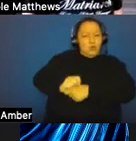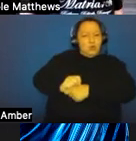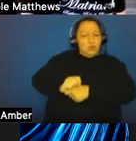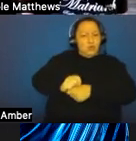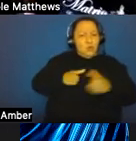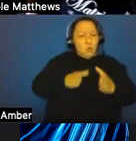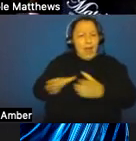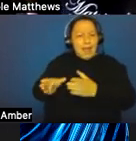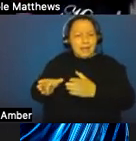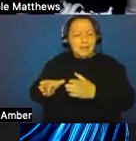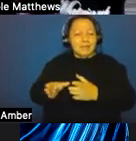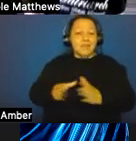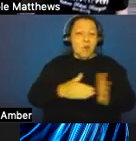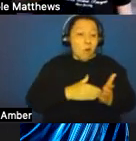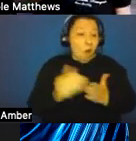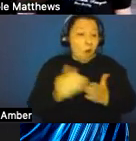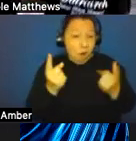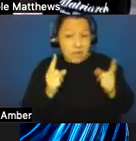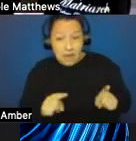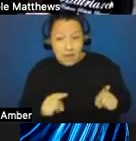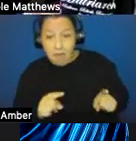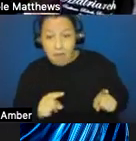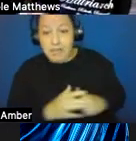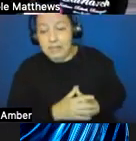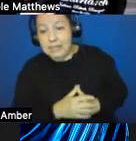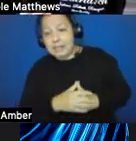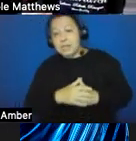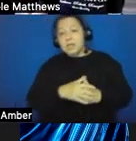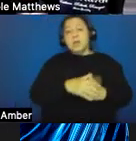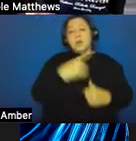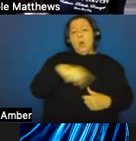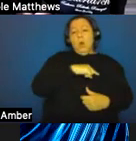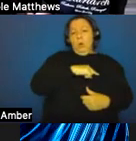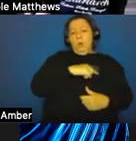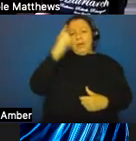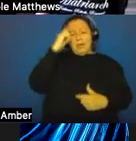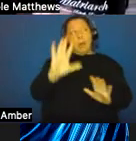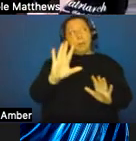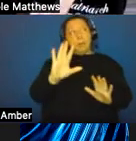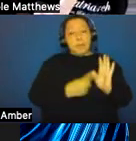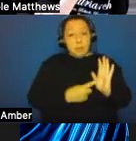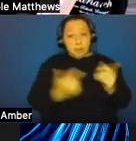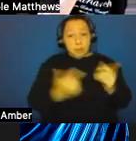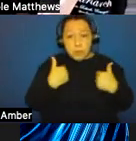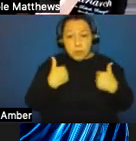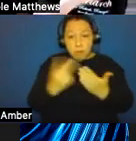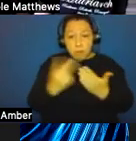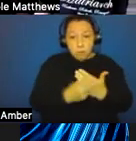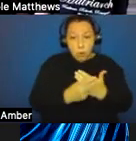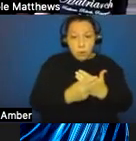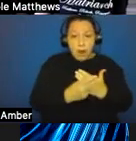oftentimes happens is that we think, sometimes we have programs that are